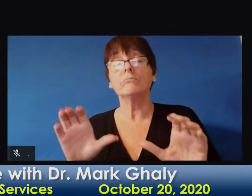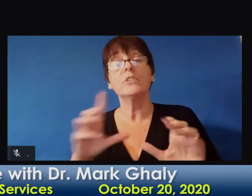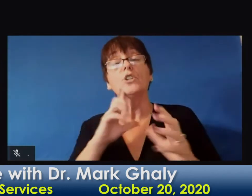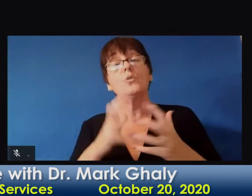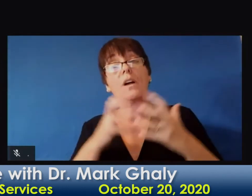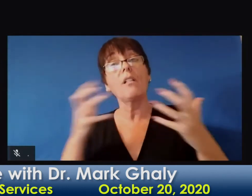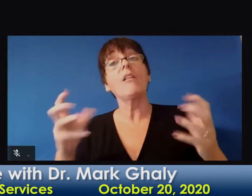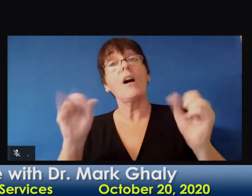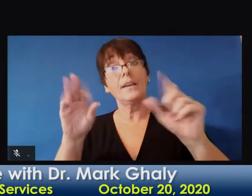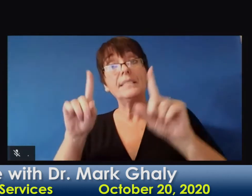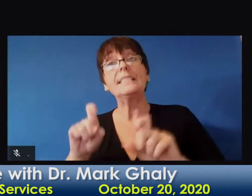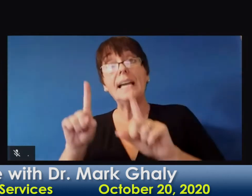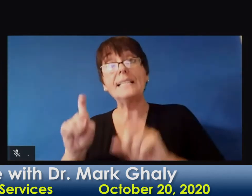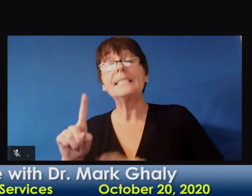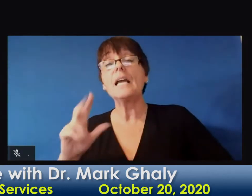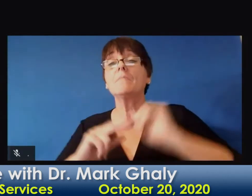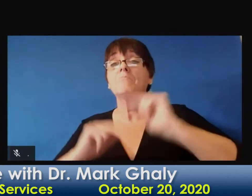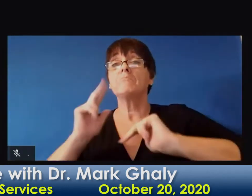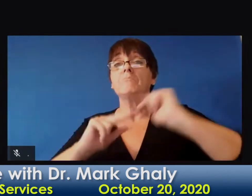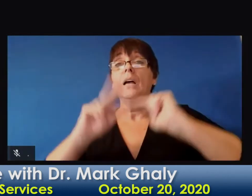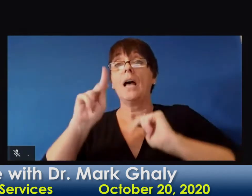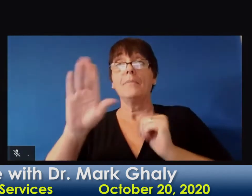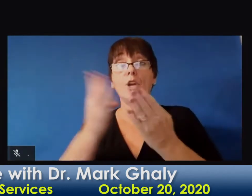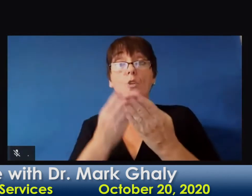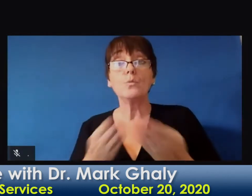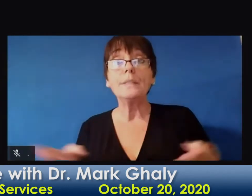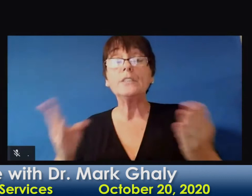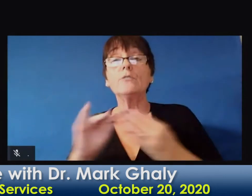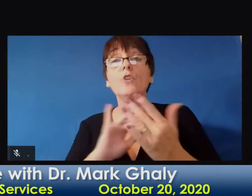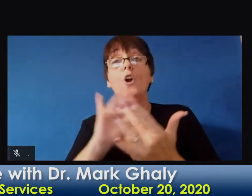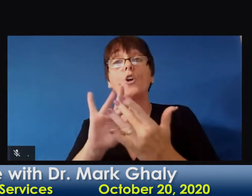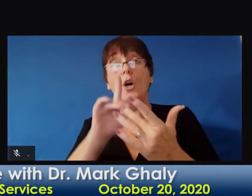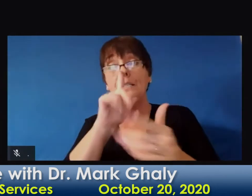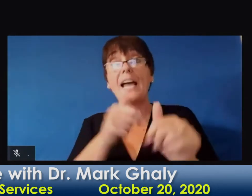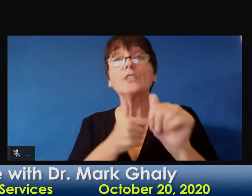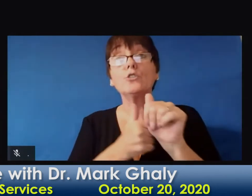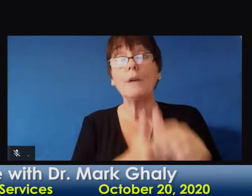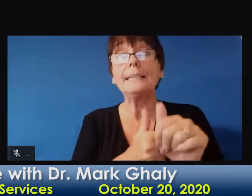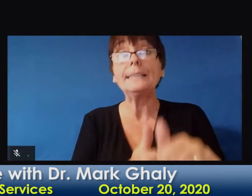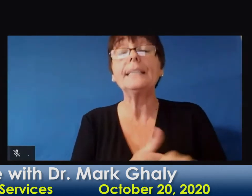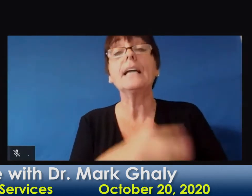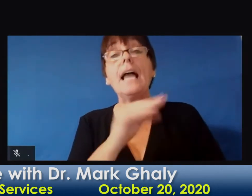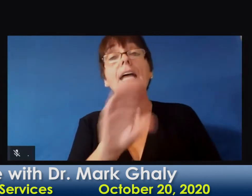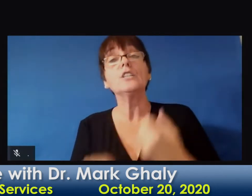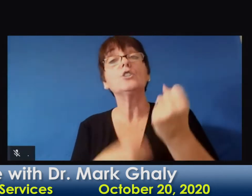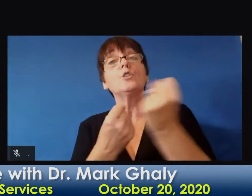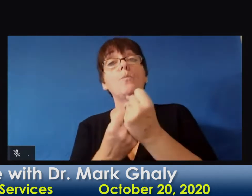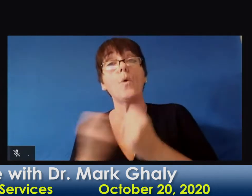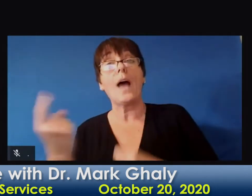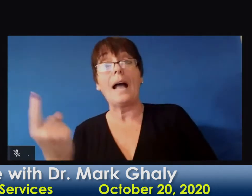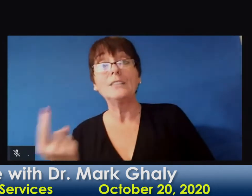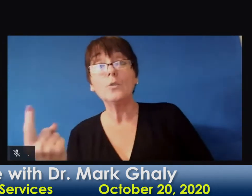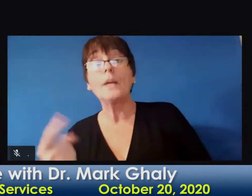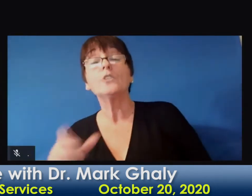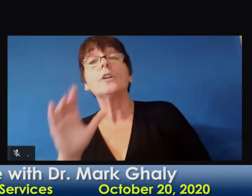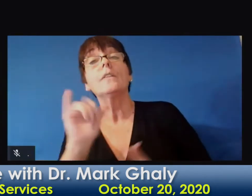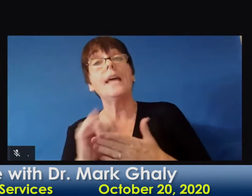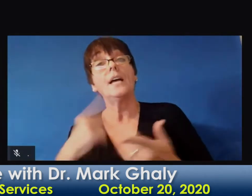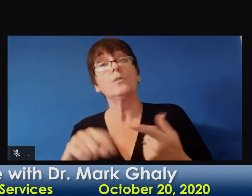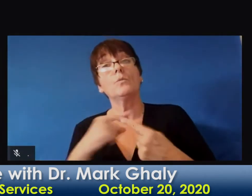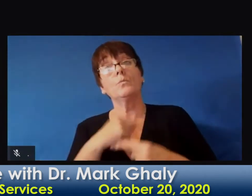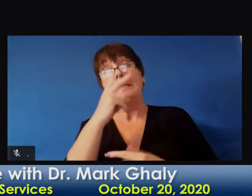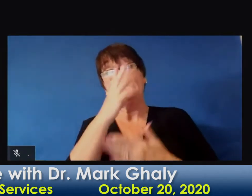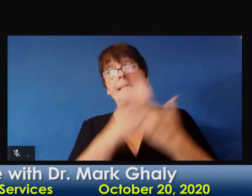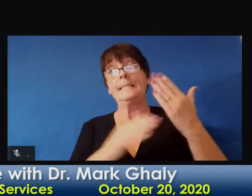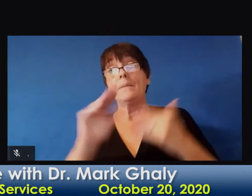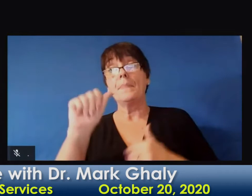of testing, building up their resources around contact tracing and supportive isolation, that even when we see some of the